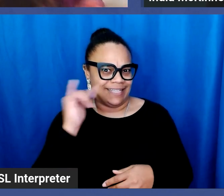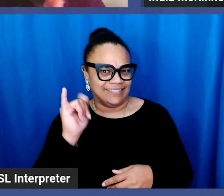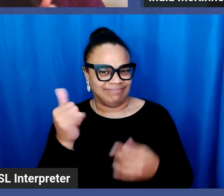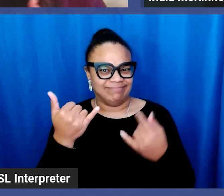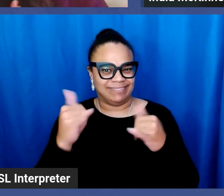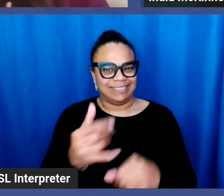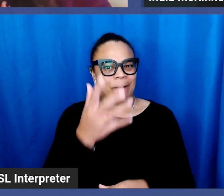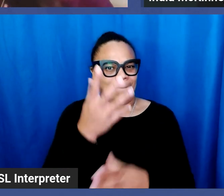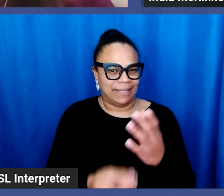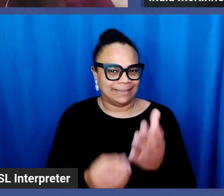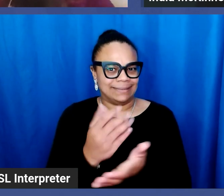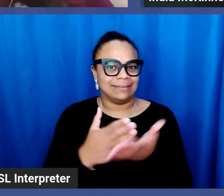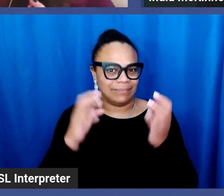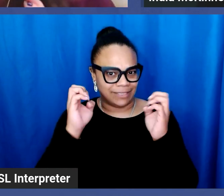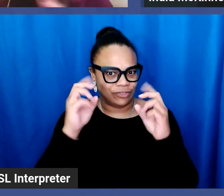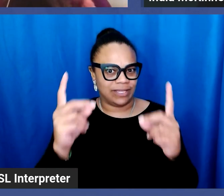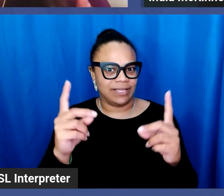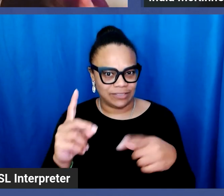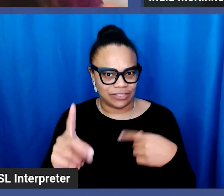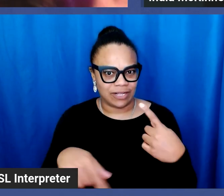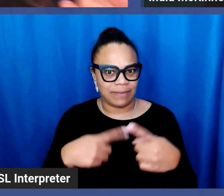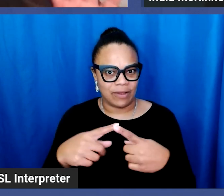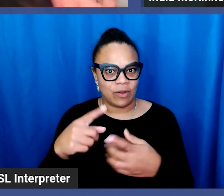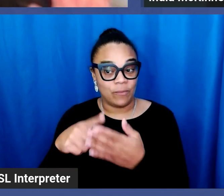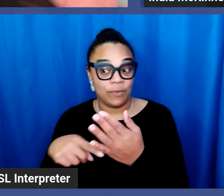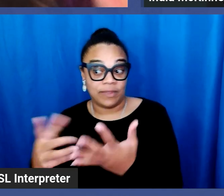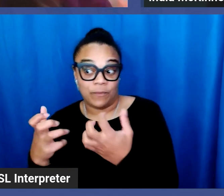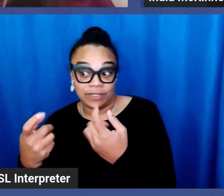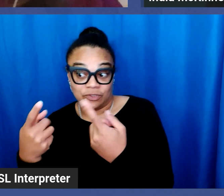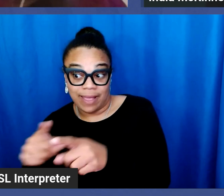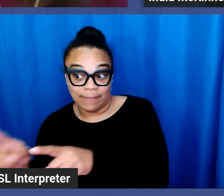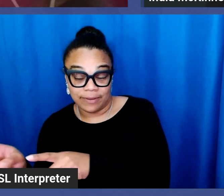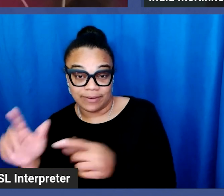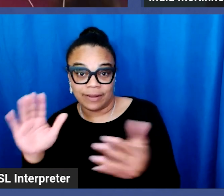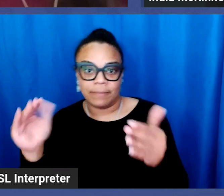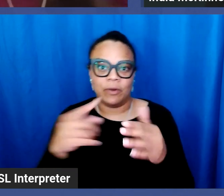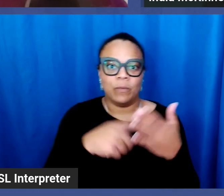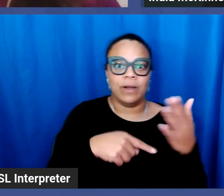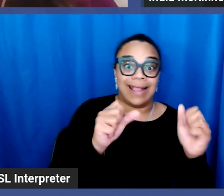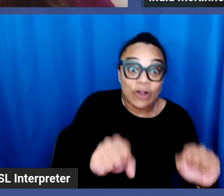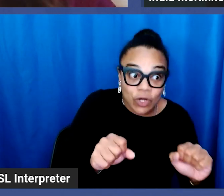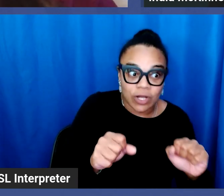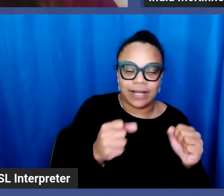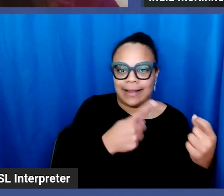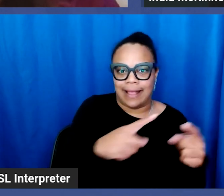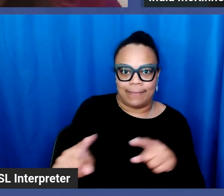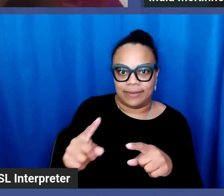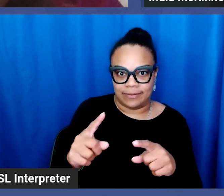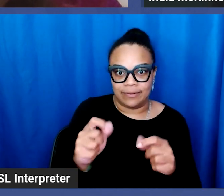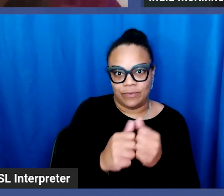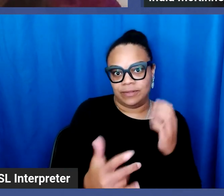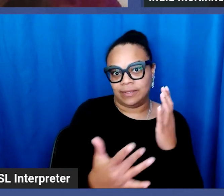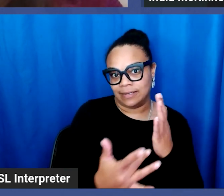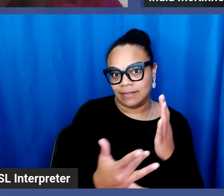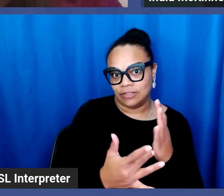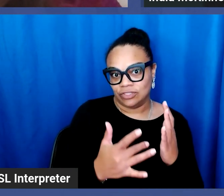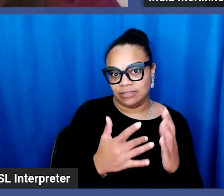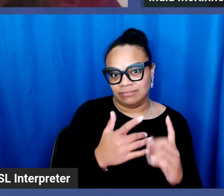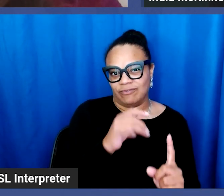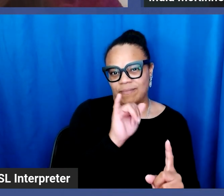gap between what they want to happen and what can actually happen from a technology perspective.